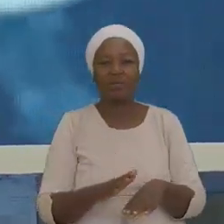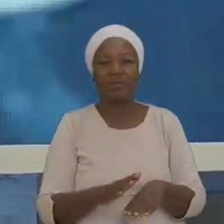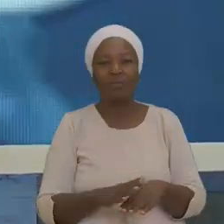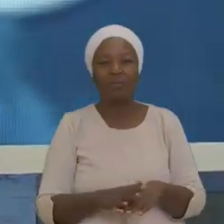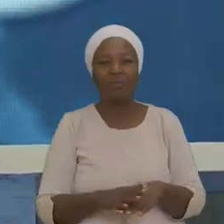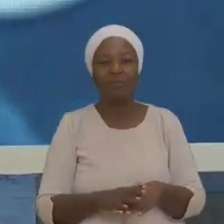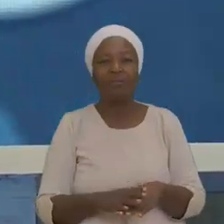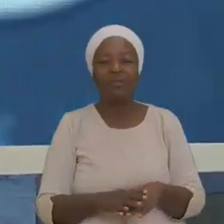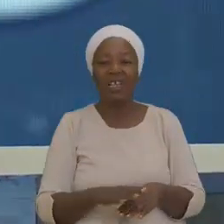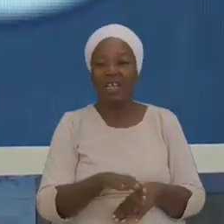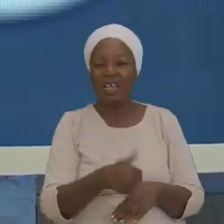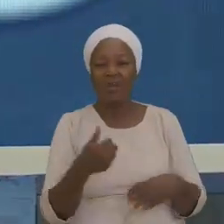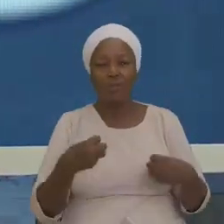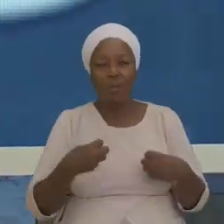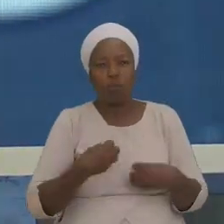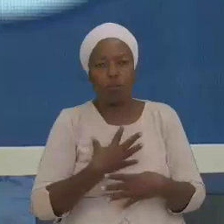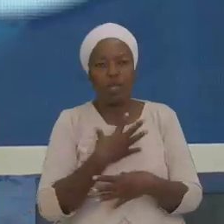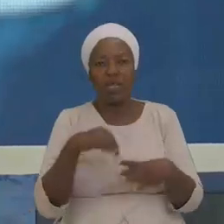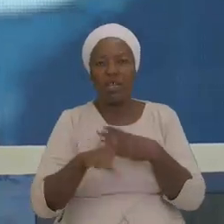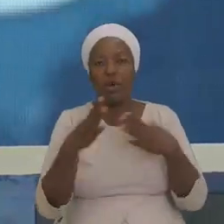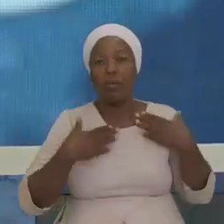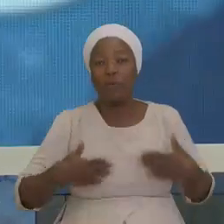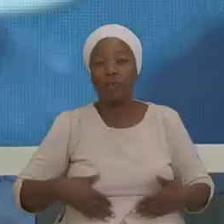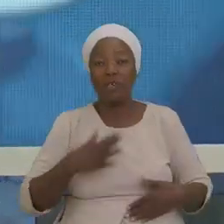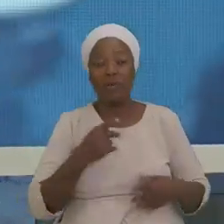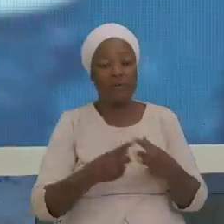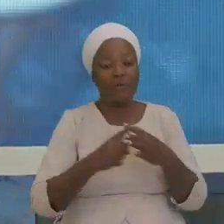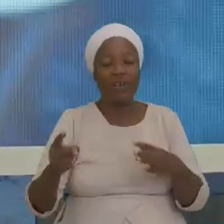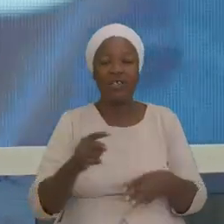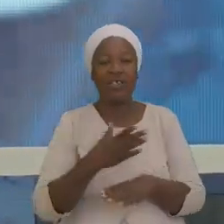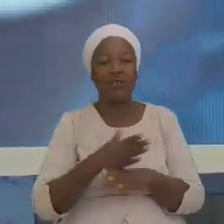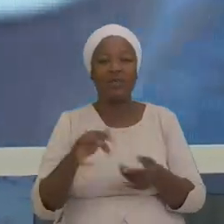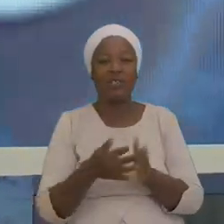Any swelling in your body will vanish away.